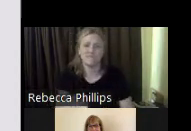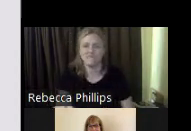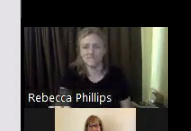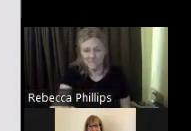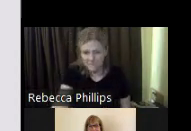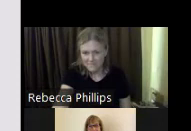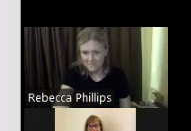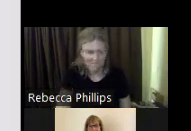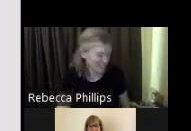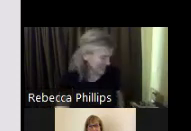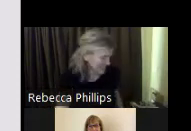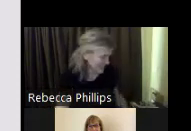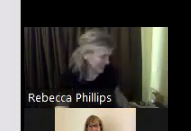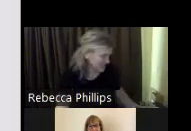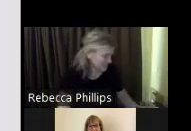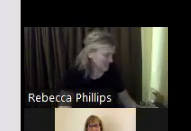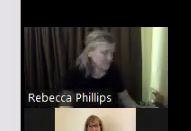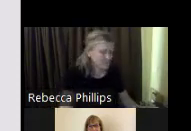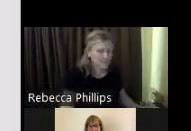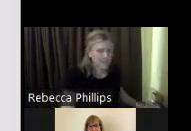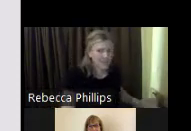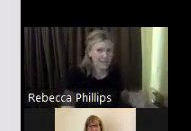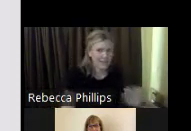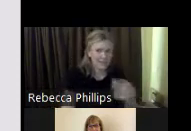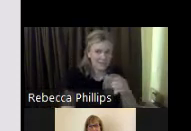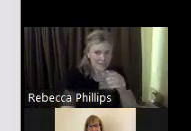deaf. I thought it was cute.